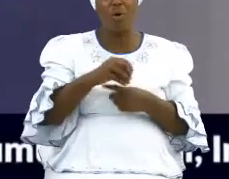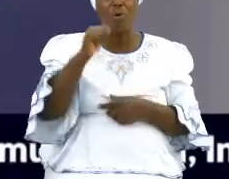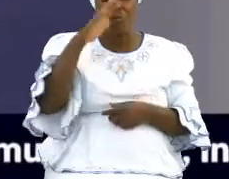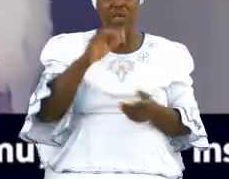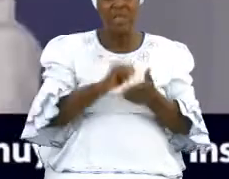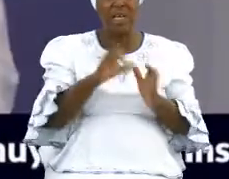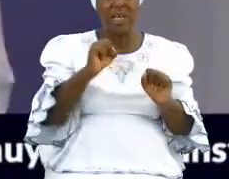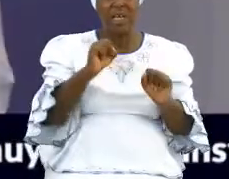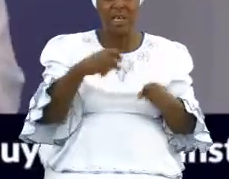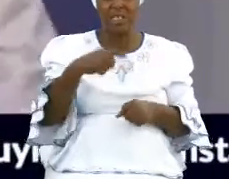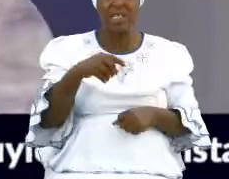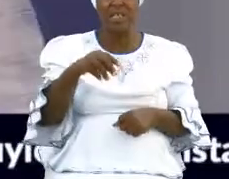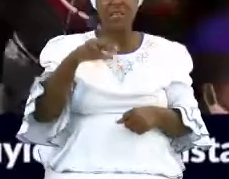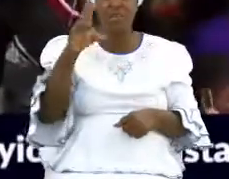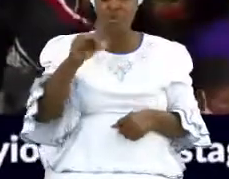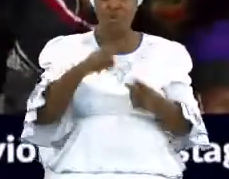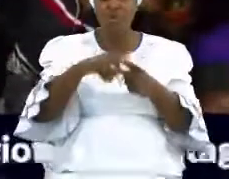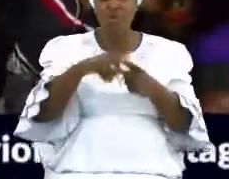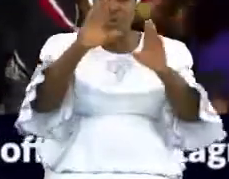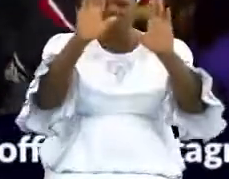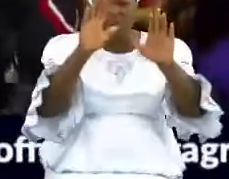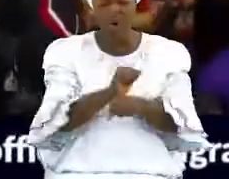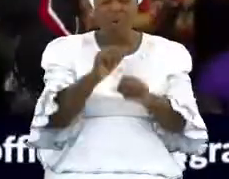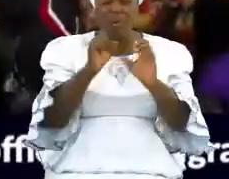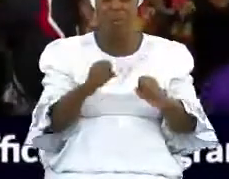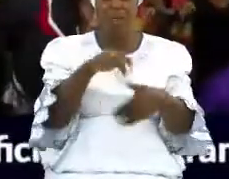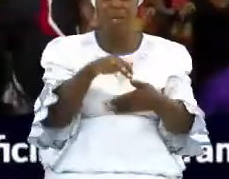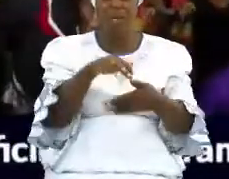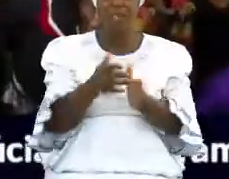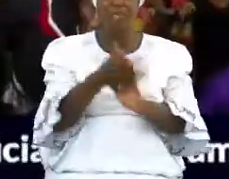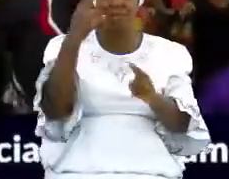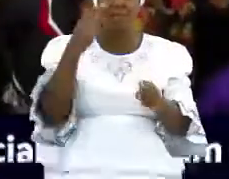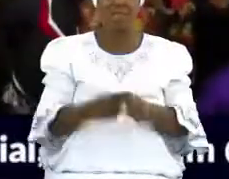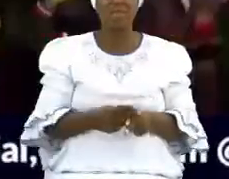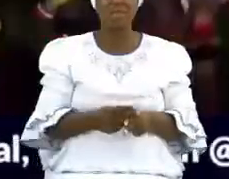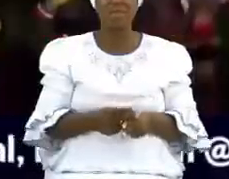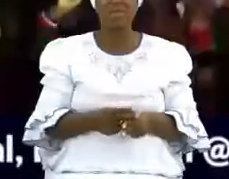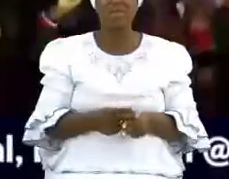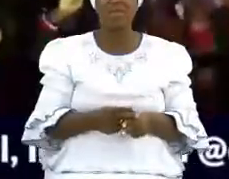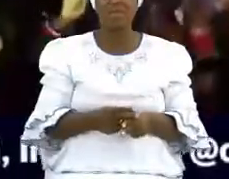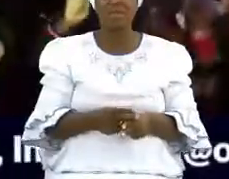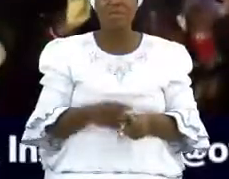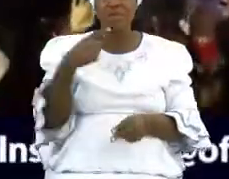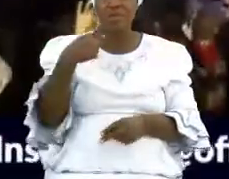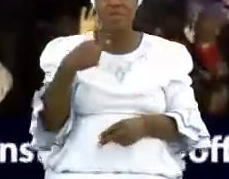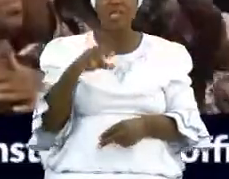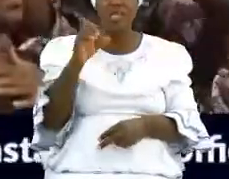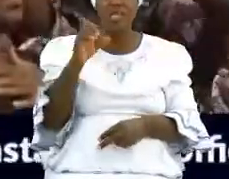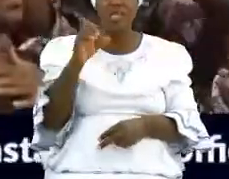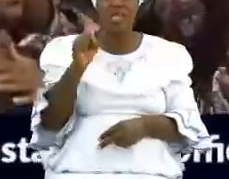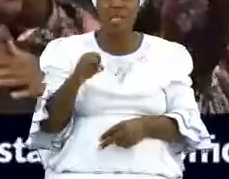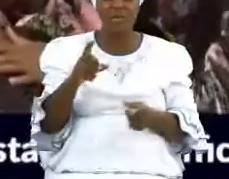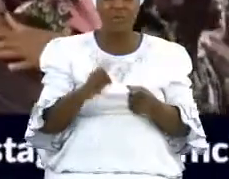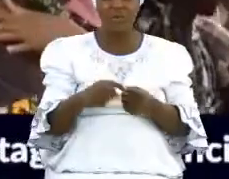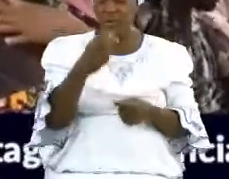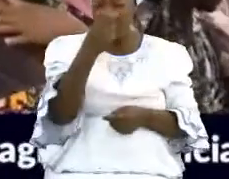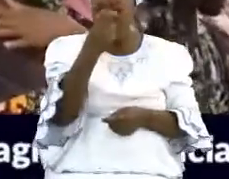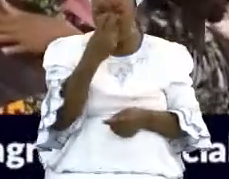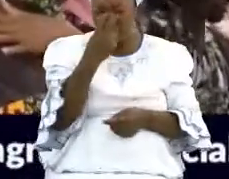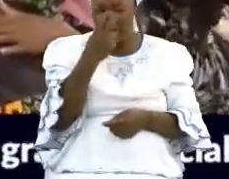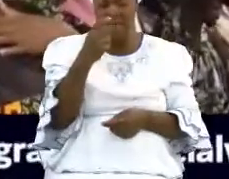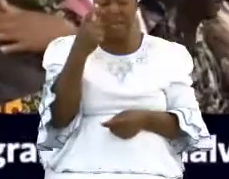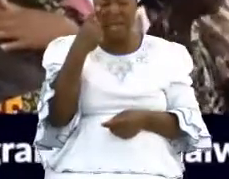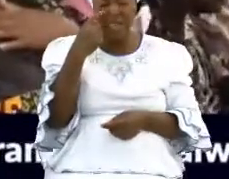miracle power in Jesus' name. You say yes to blind eyes being